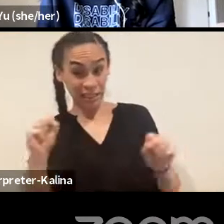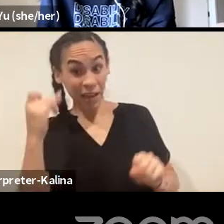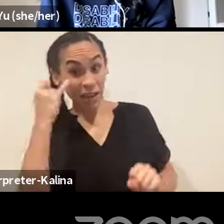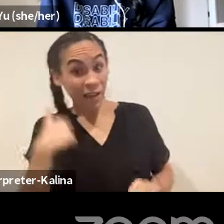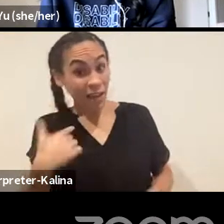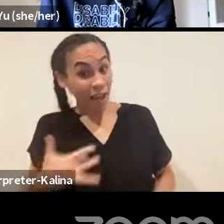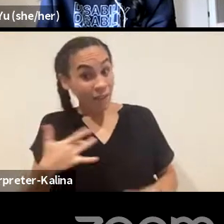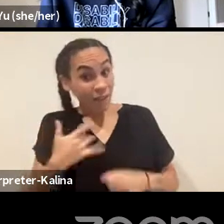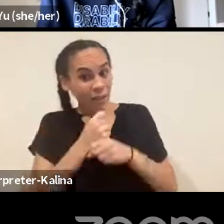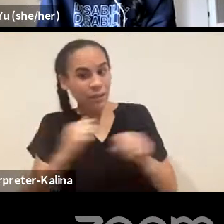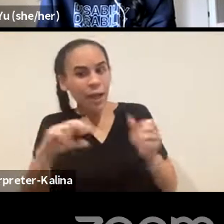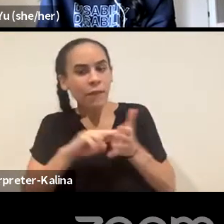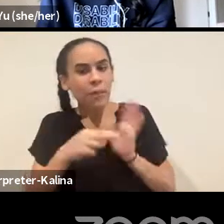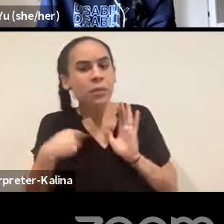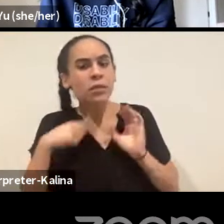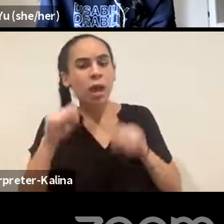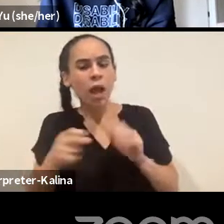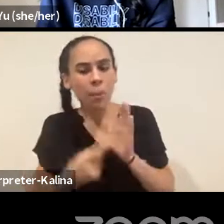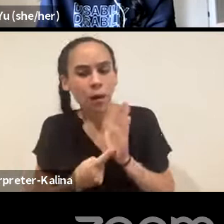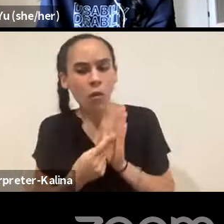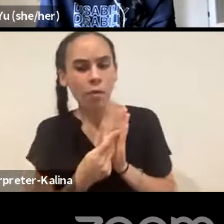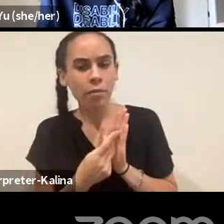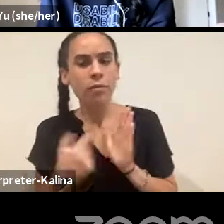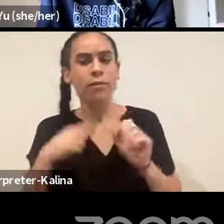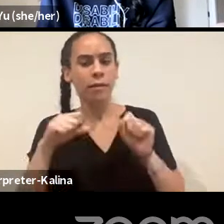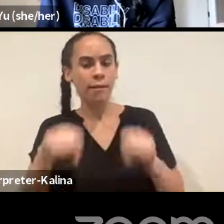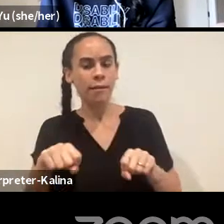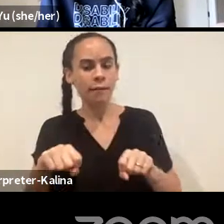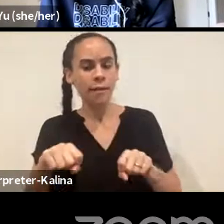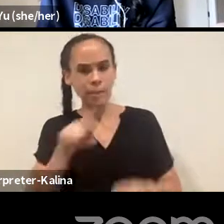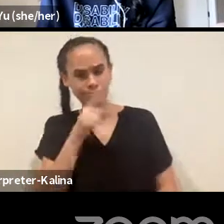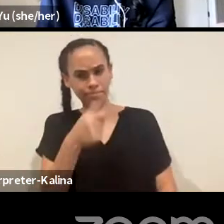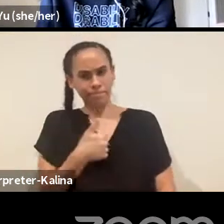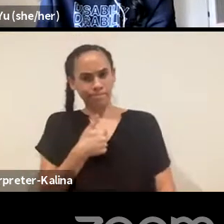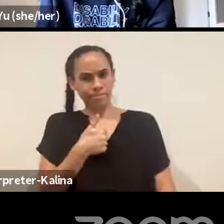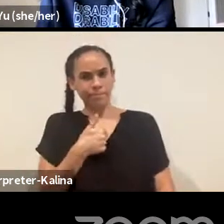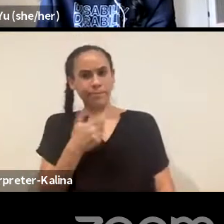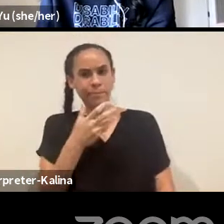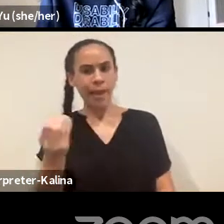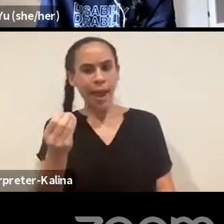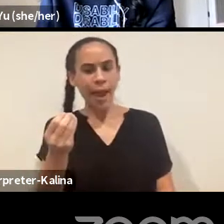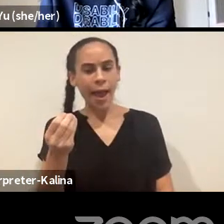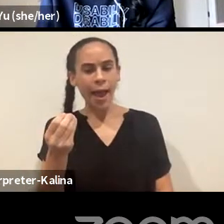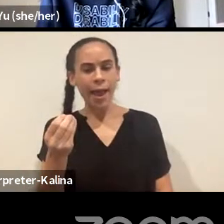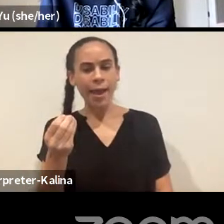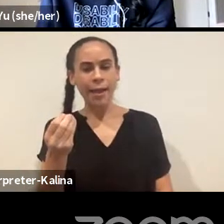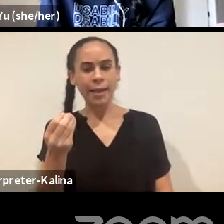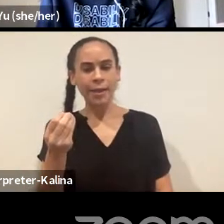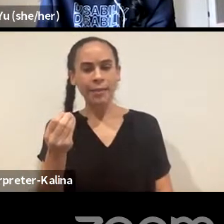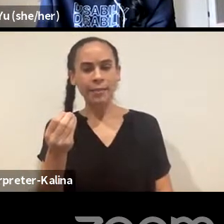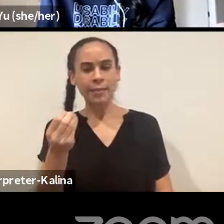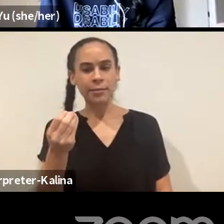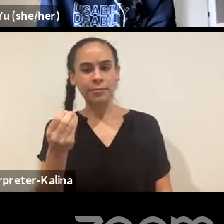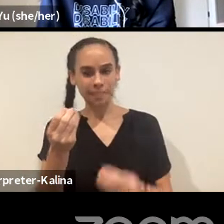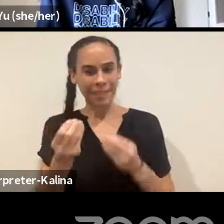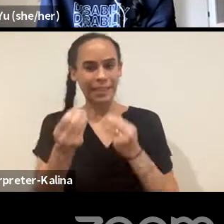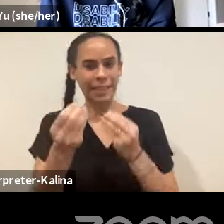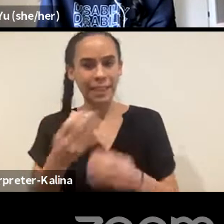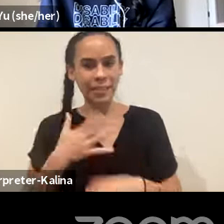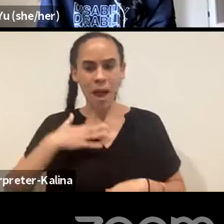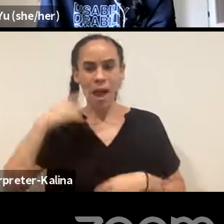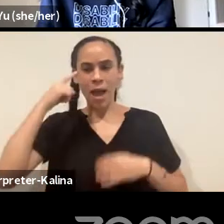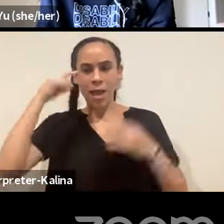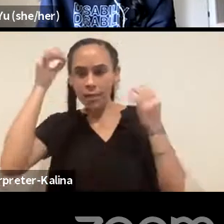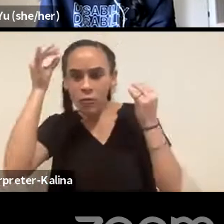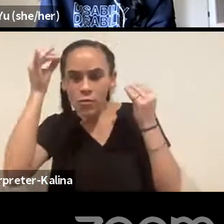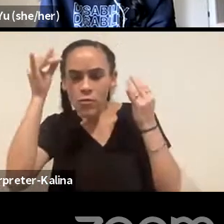then I can be authentic. I can give the brilliance that's rumbling around in my head. The imposter